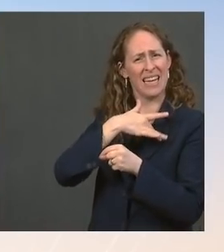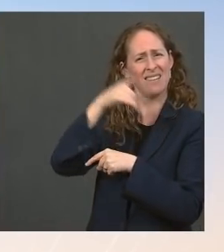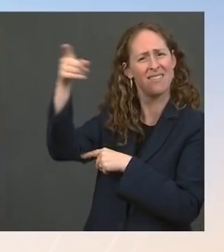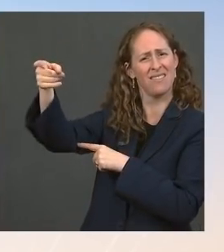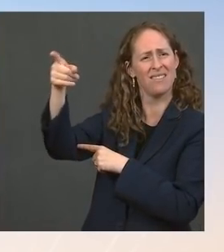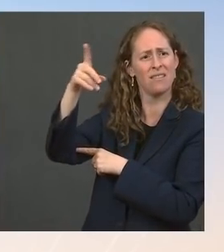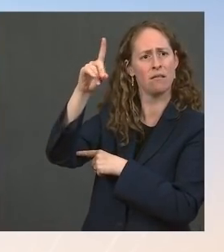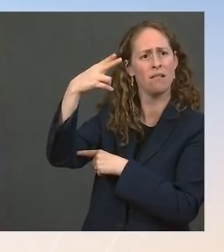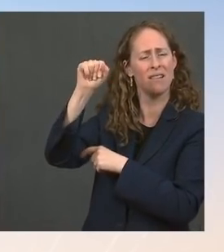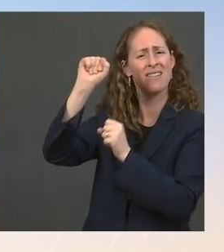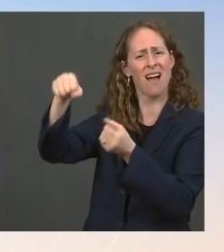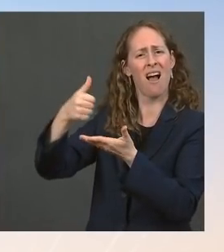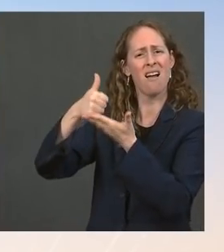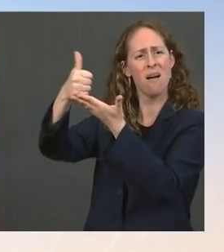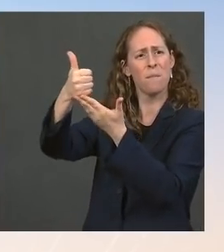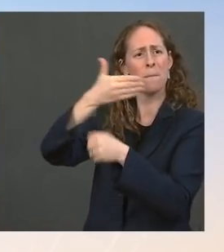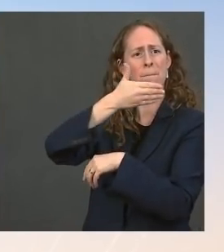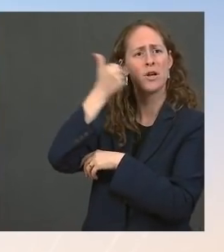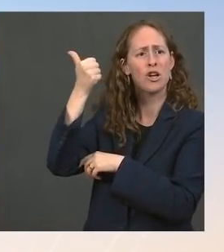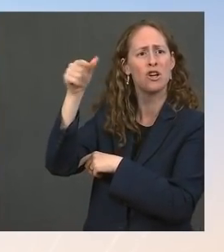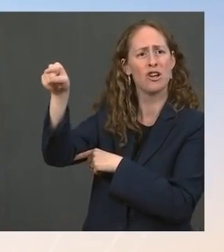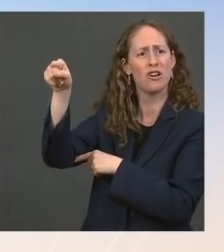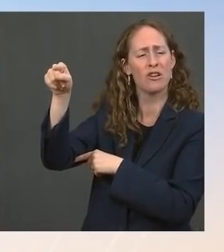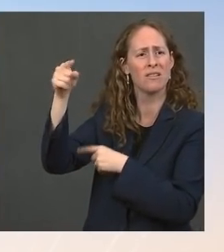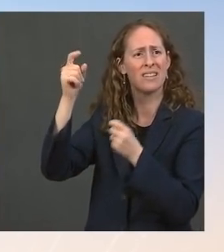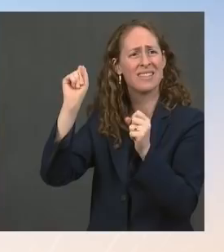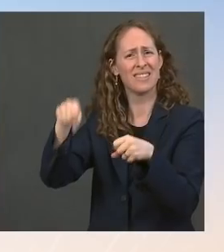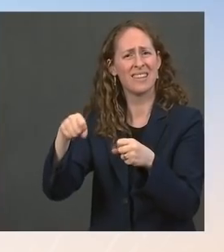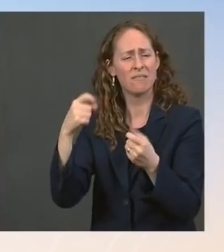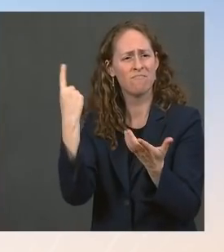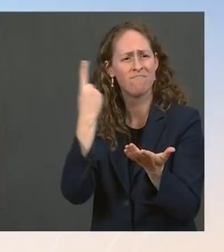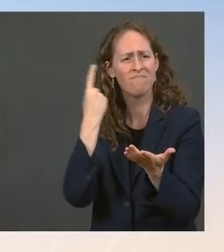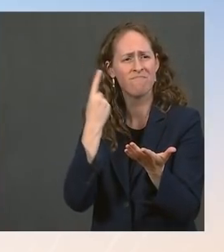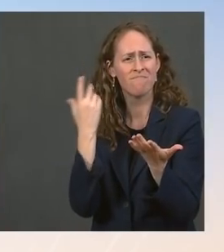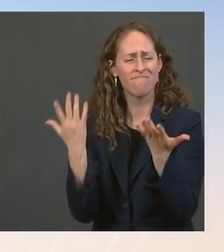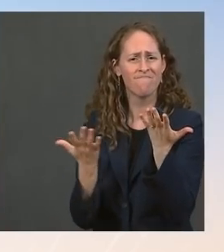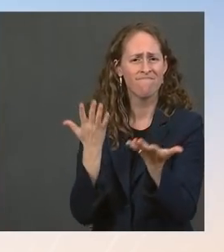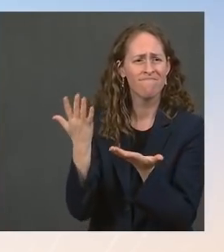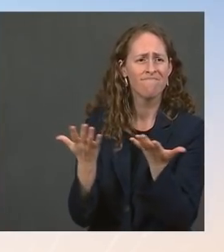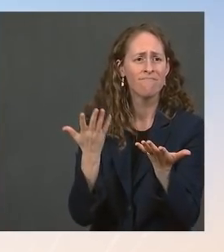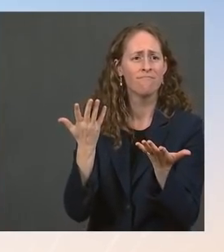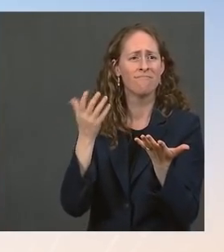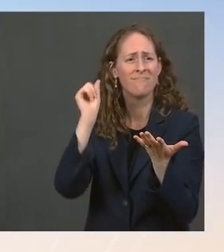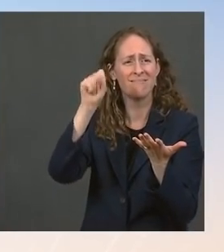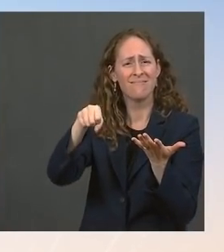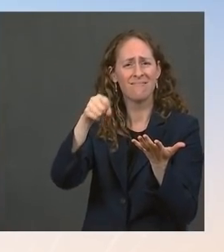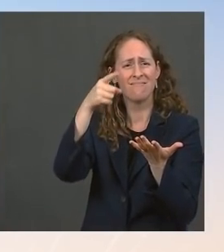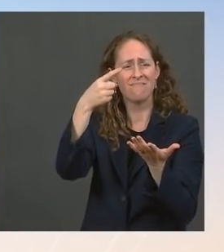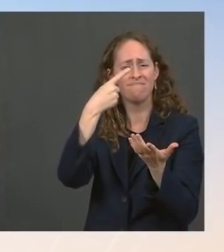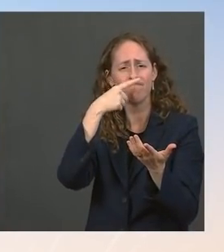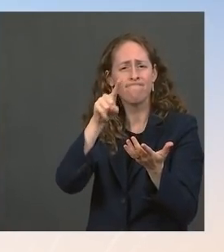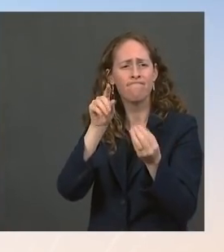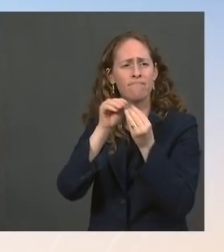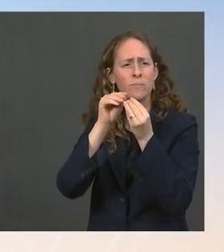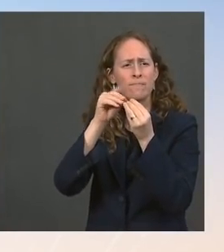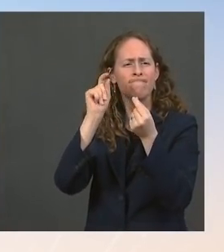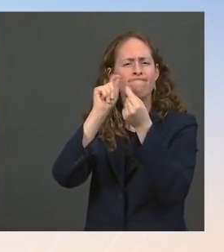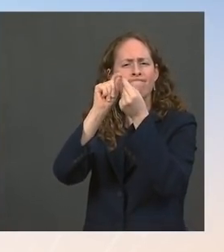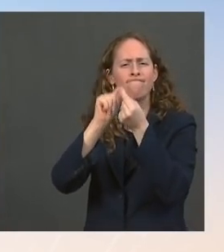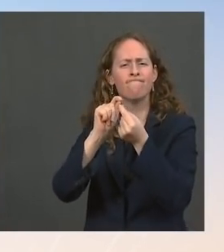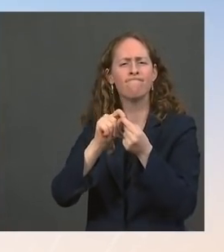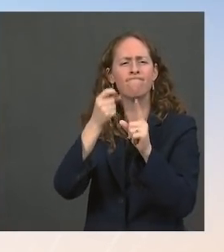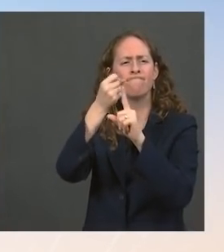for those people, for the Haitian government to absorb deportees. Can you provide any specific details about that